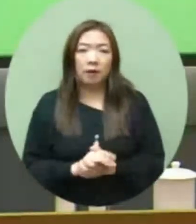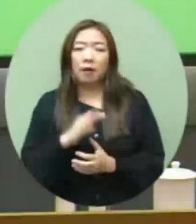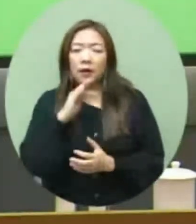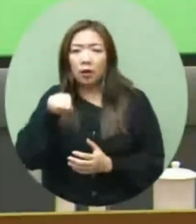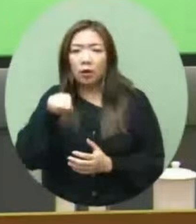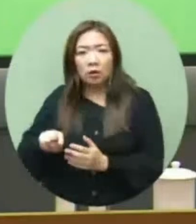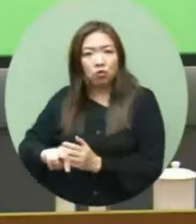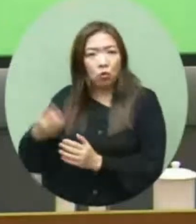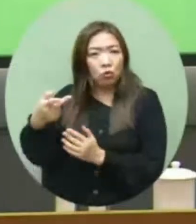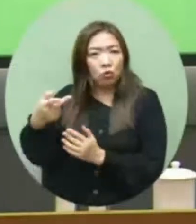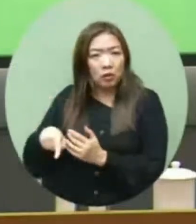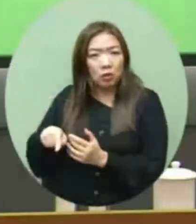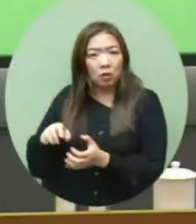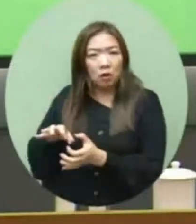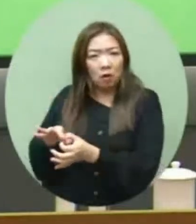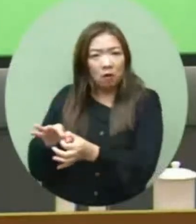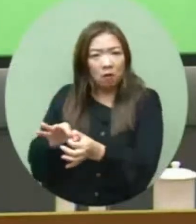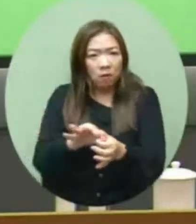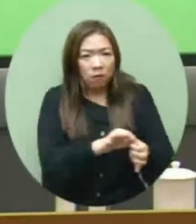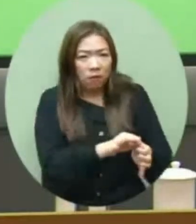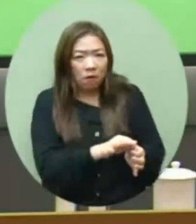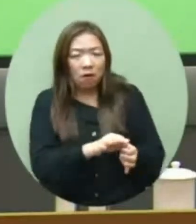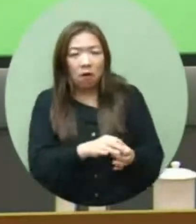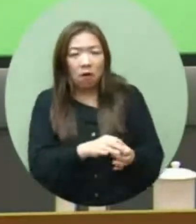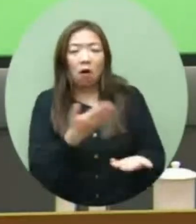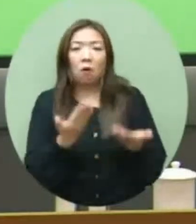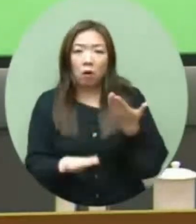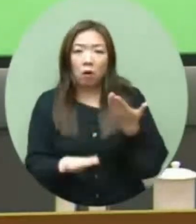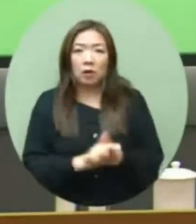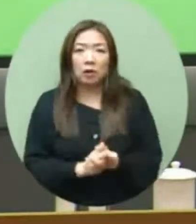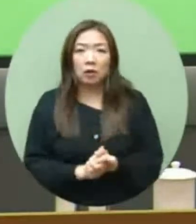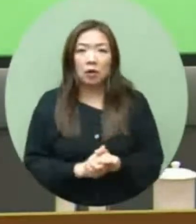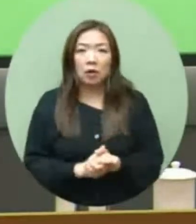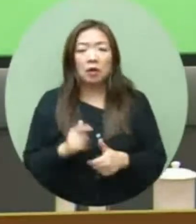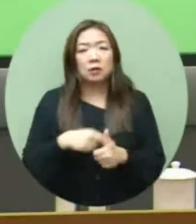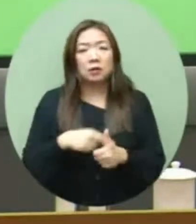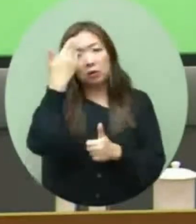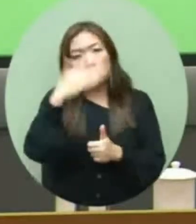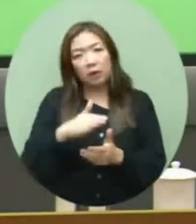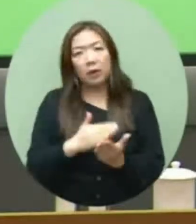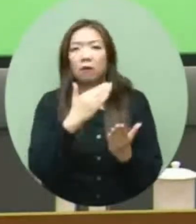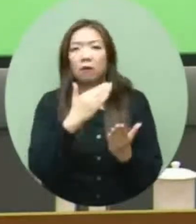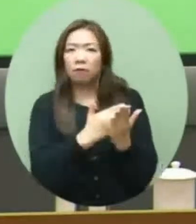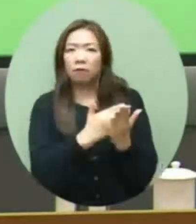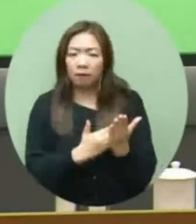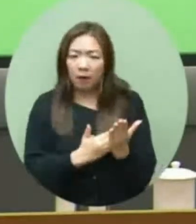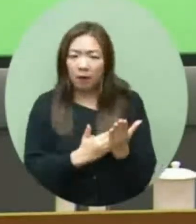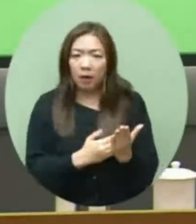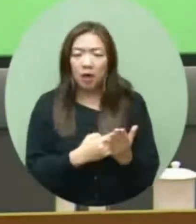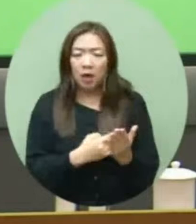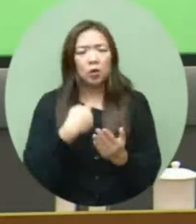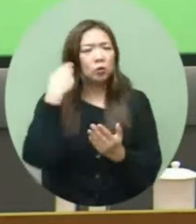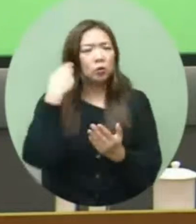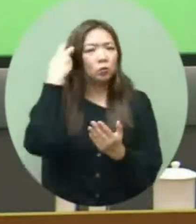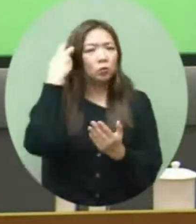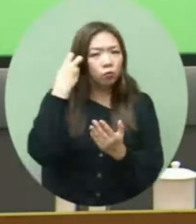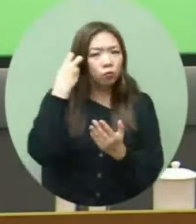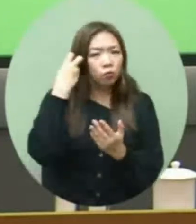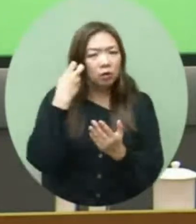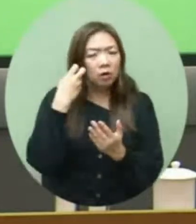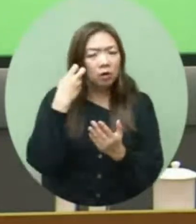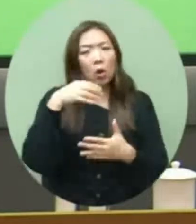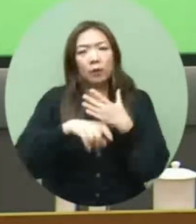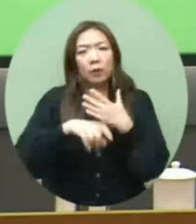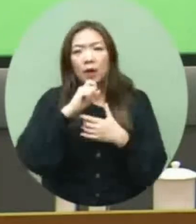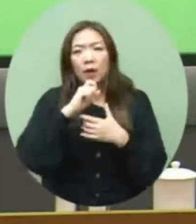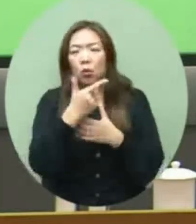it exists because of various reasons and everything is intertwined and interlinked. That's why we need